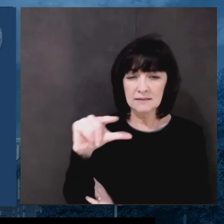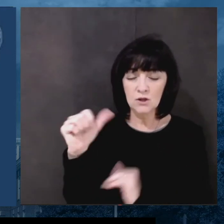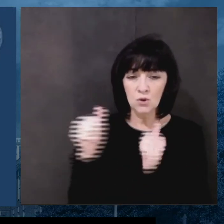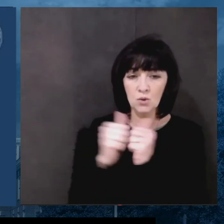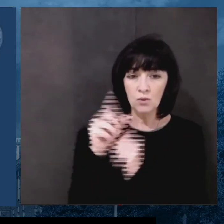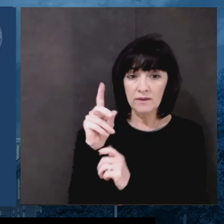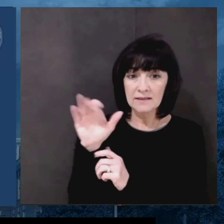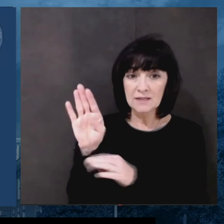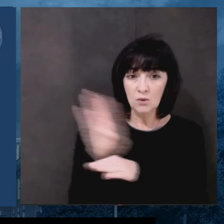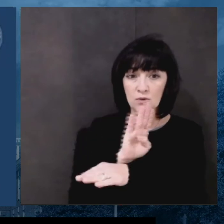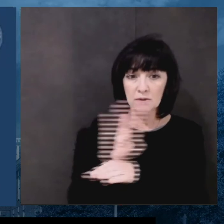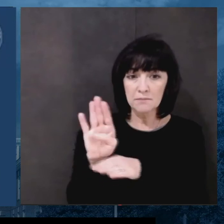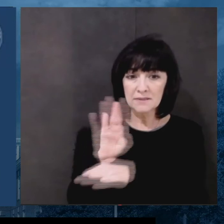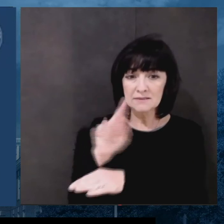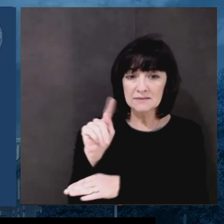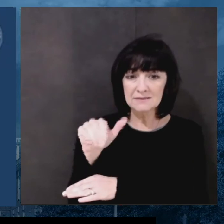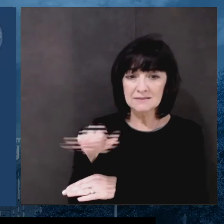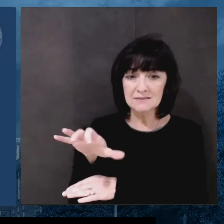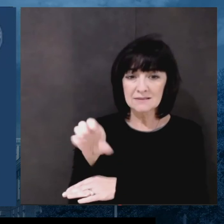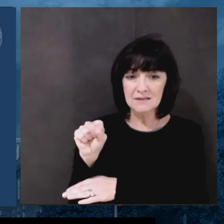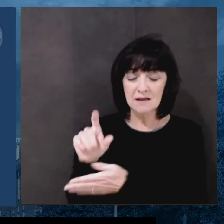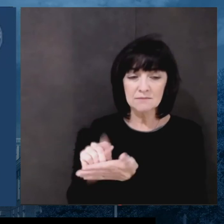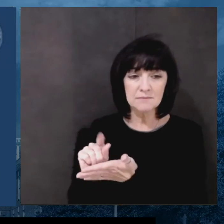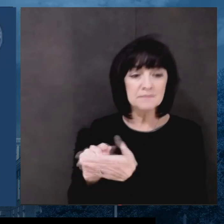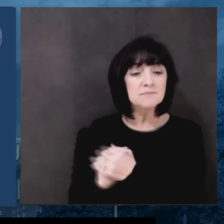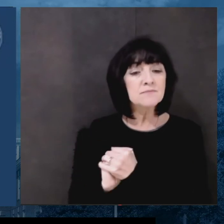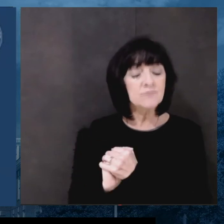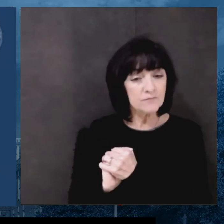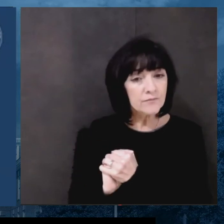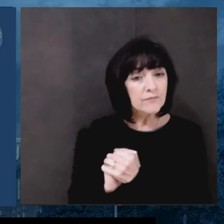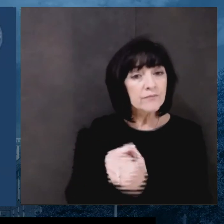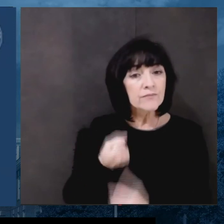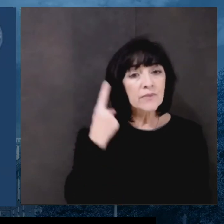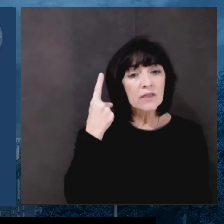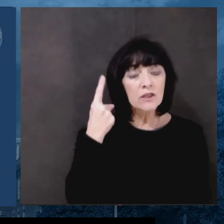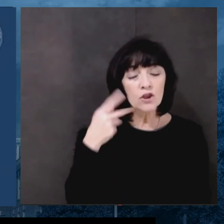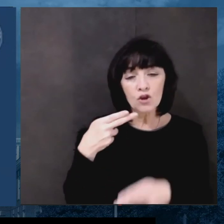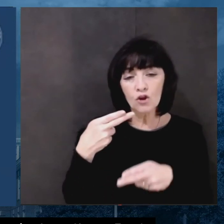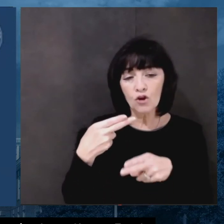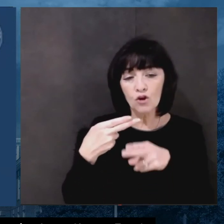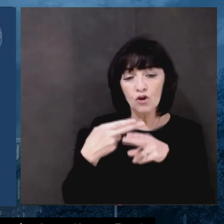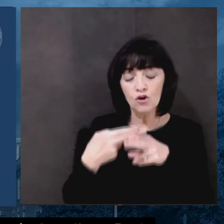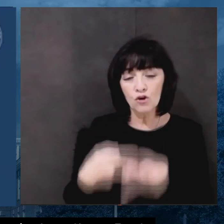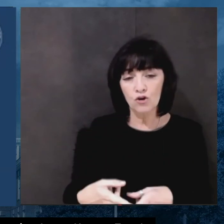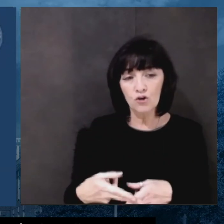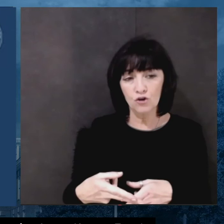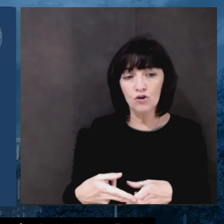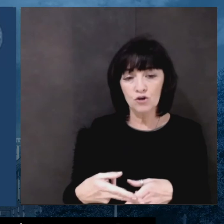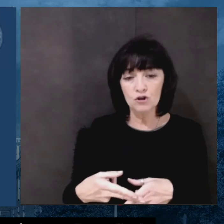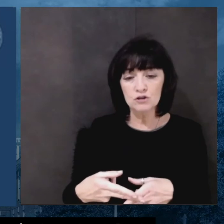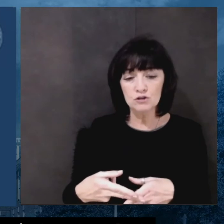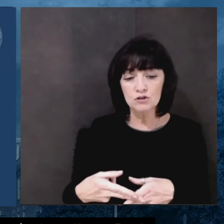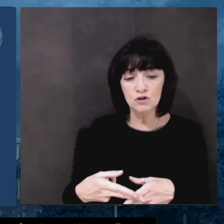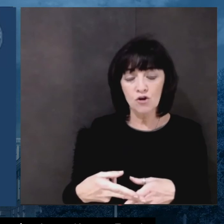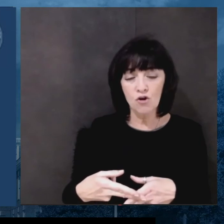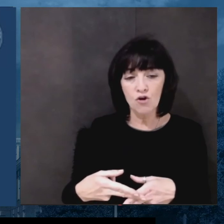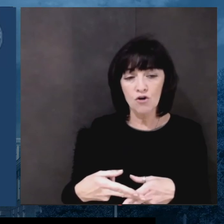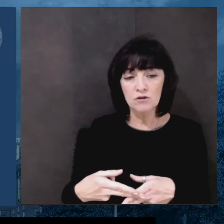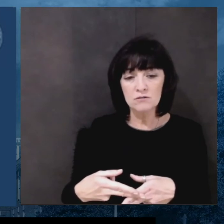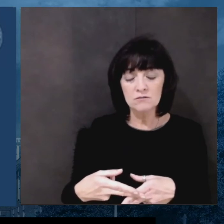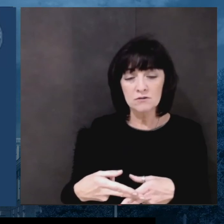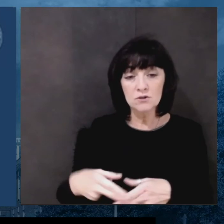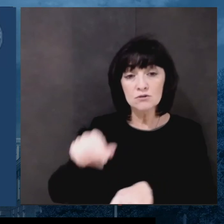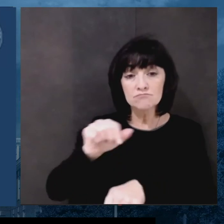two questions for you. Frontline healthcare workers, first responders, and other at risk are considered in the tier 1 recipients